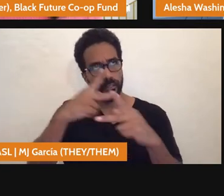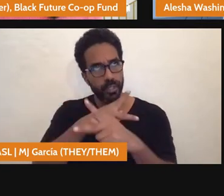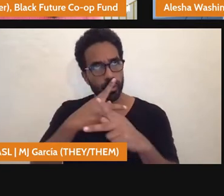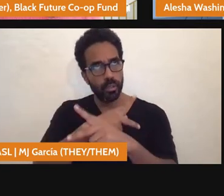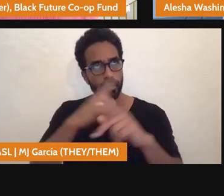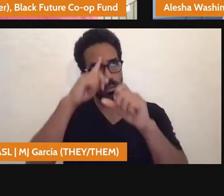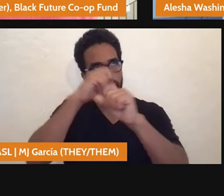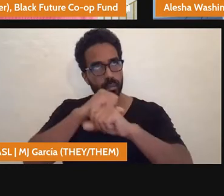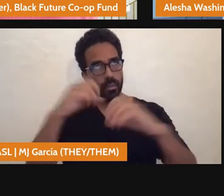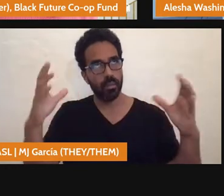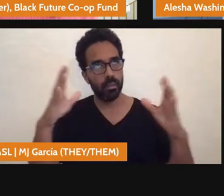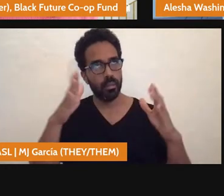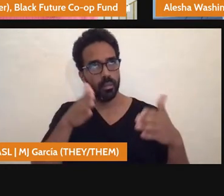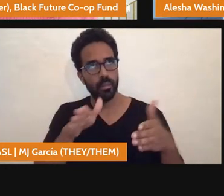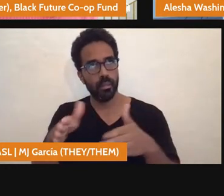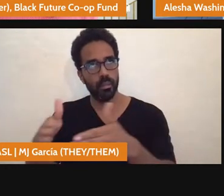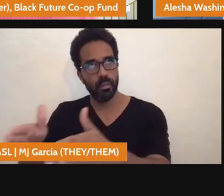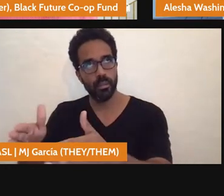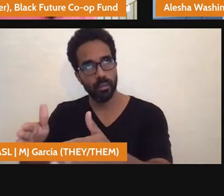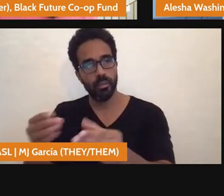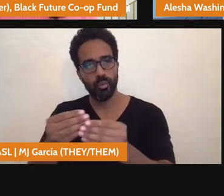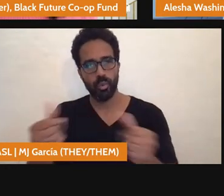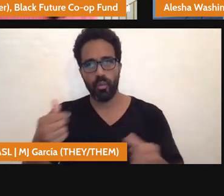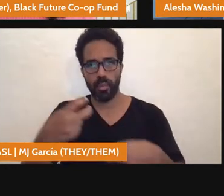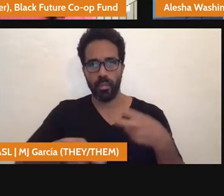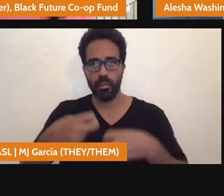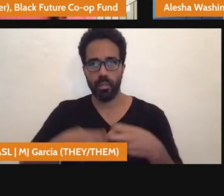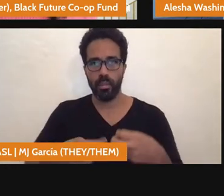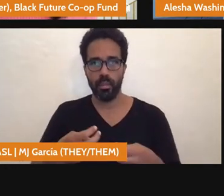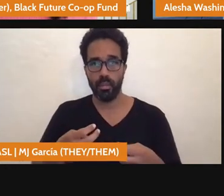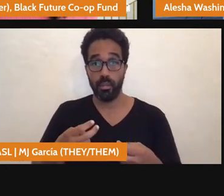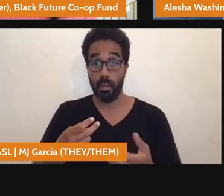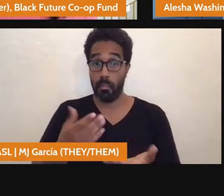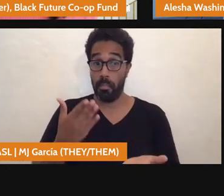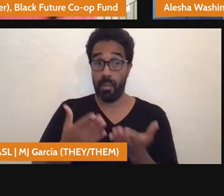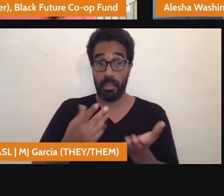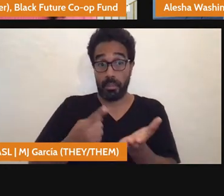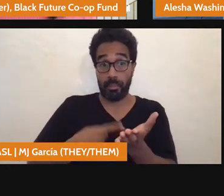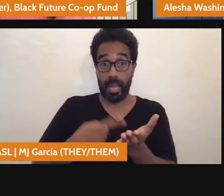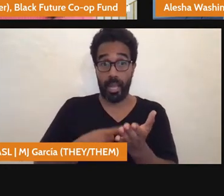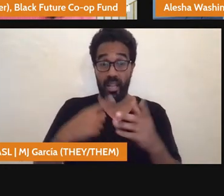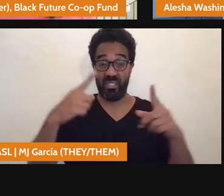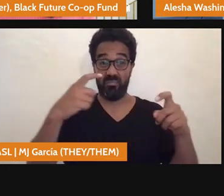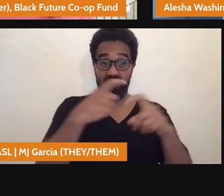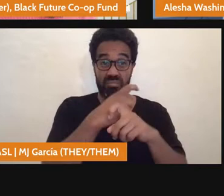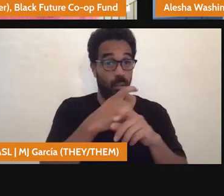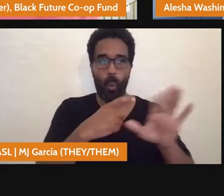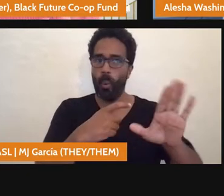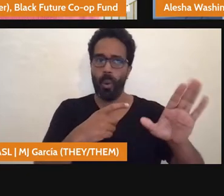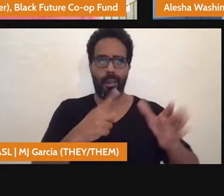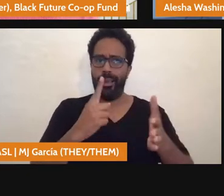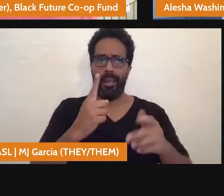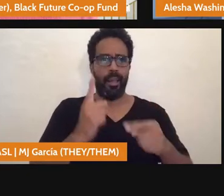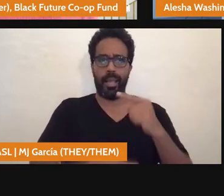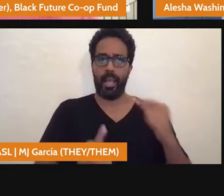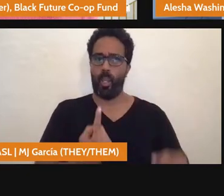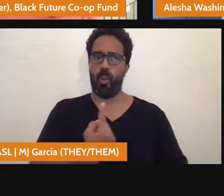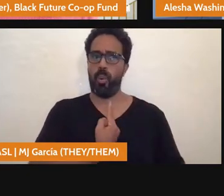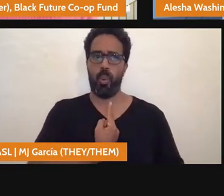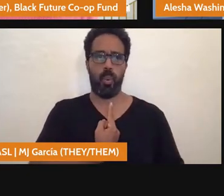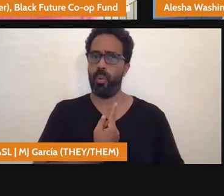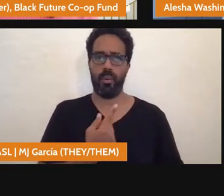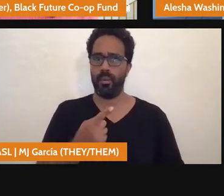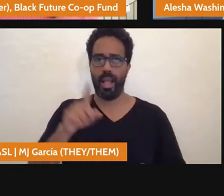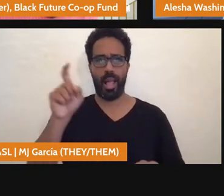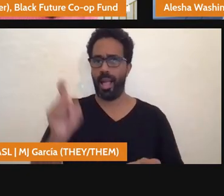to realize that your role is to not carry these burdens and barriers on your own, but the white leaders in